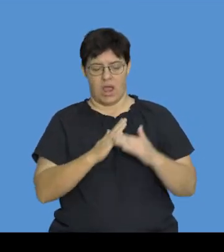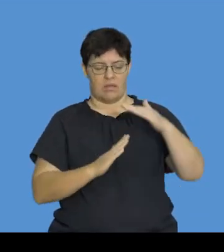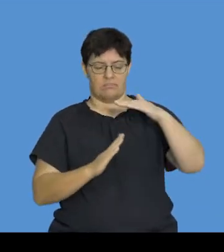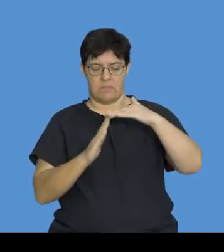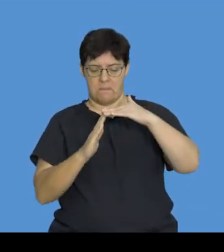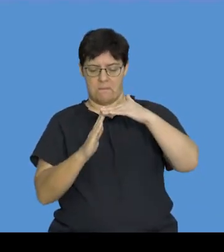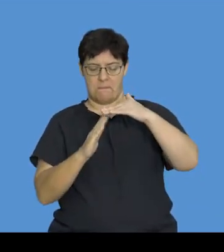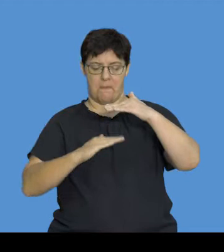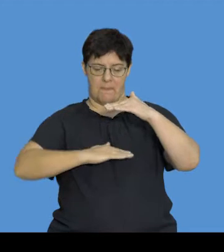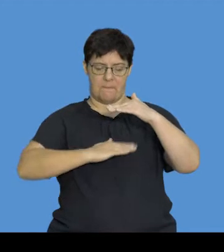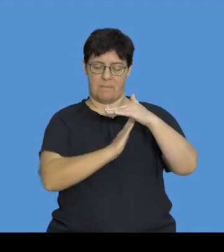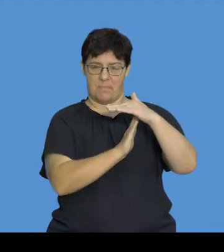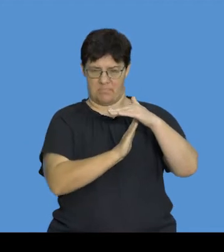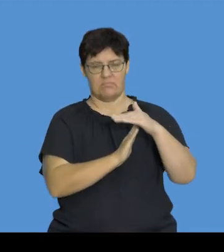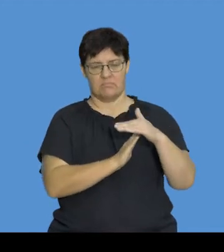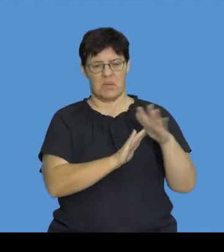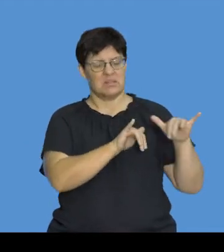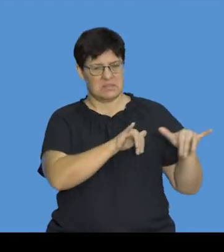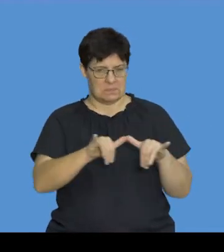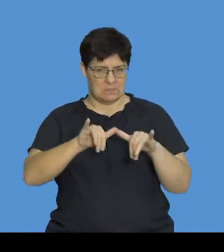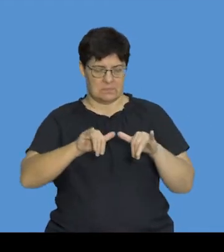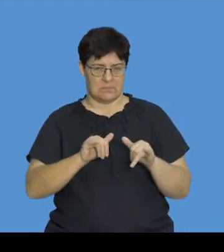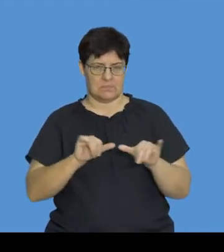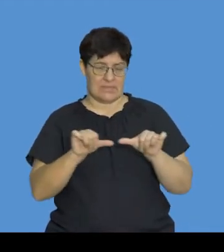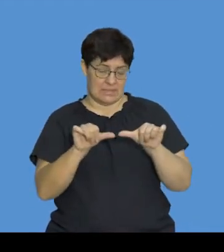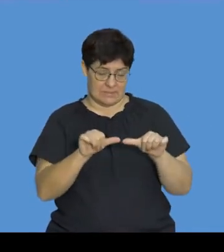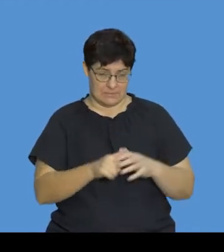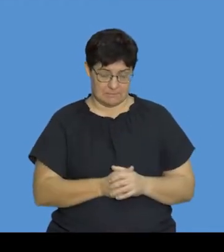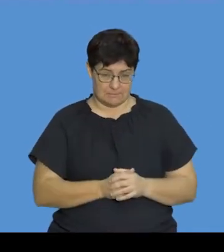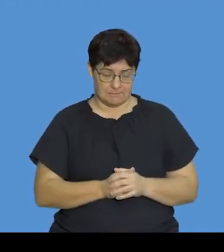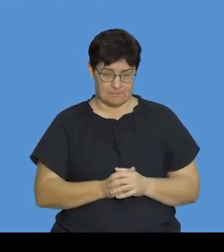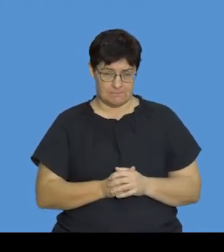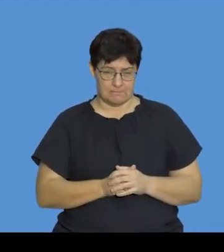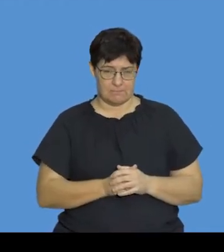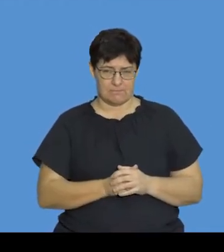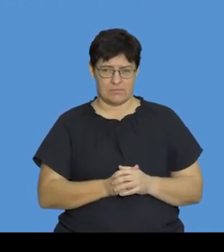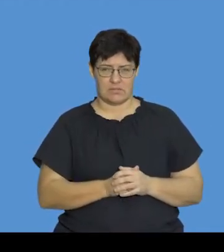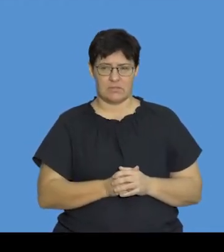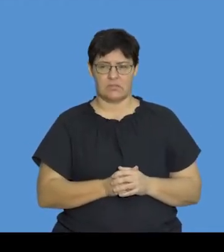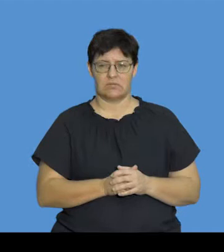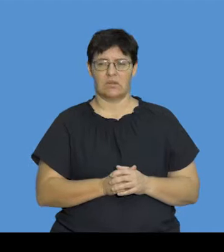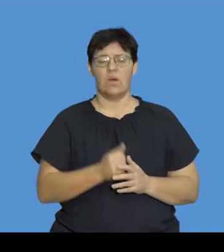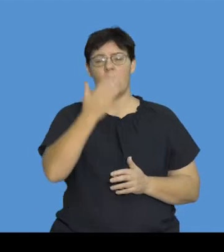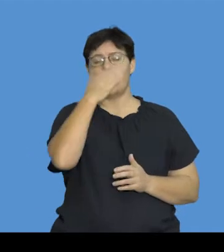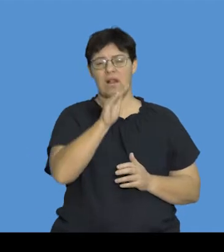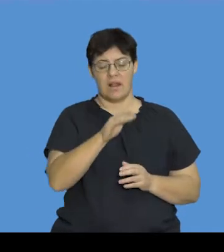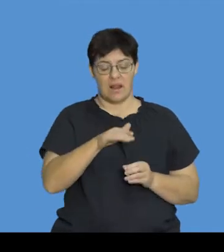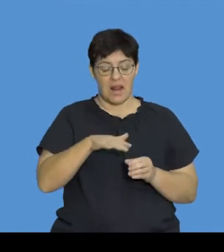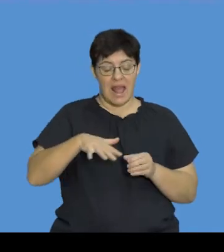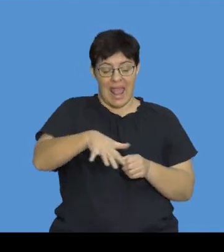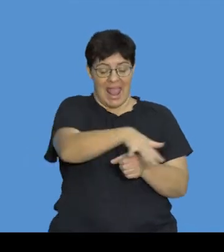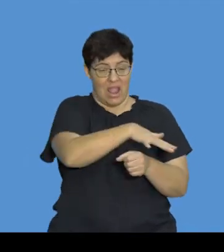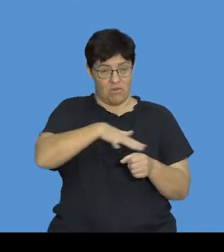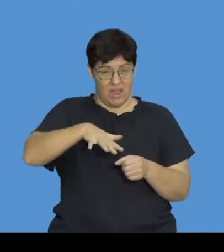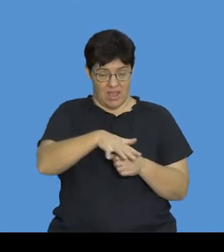degree angles there, right? So what I have with this is, you know that the area of a